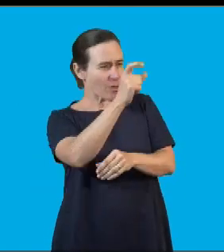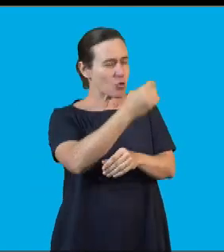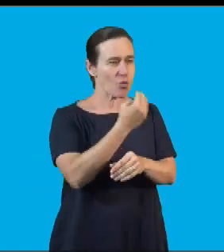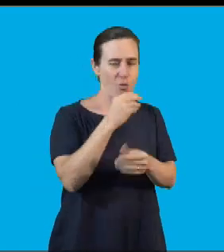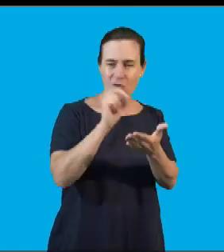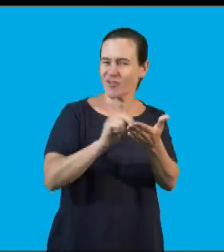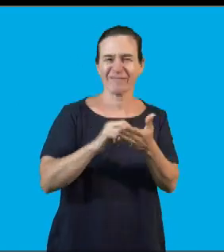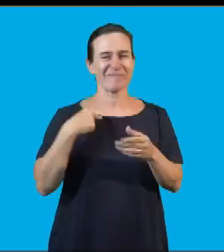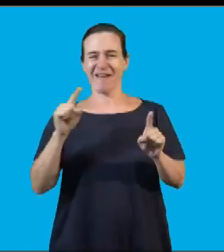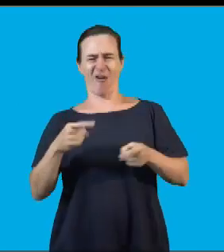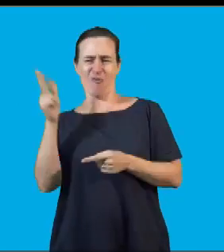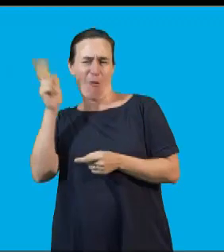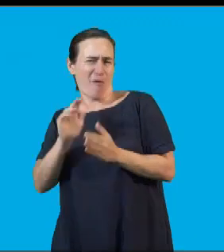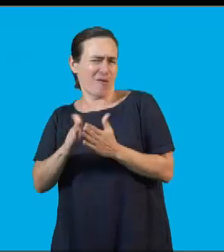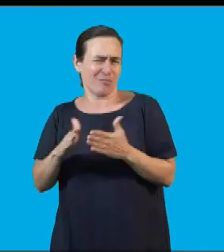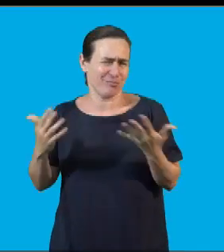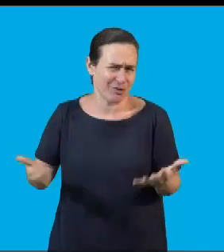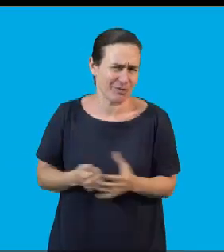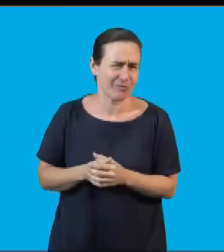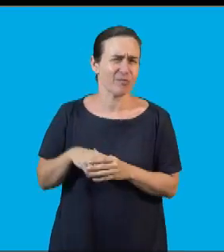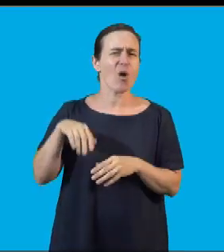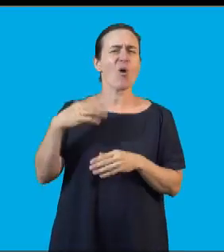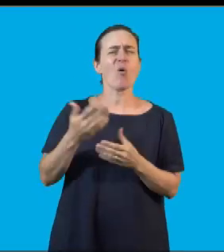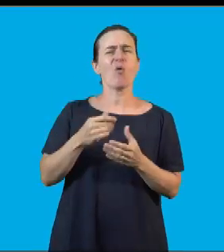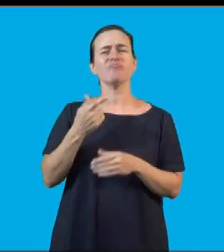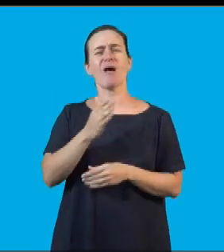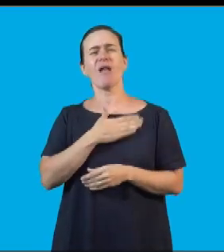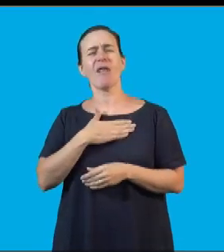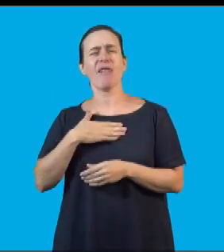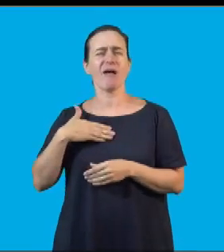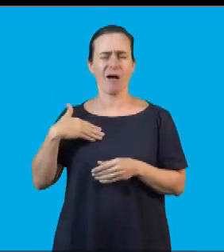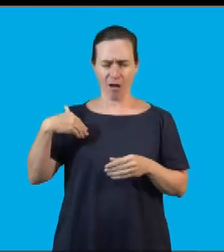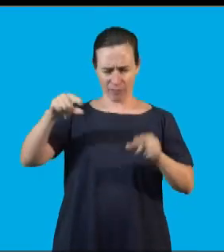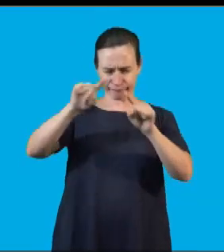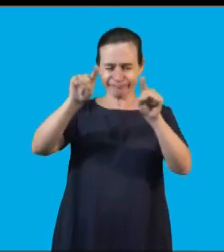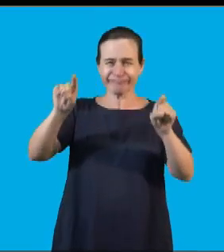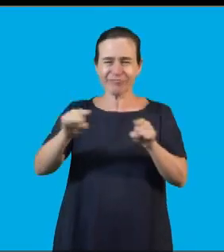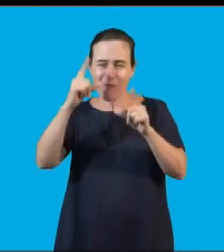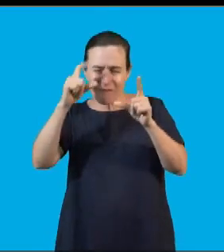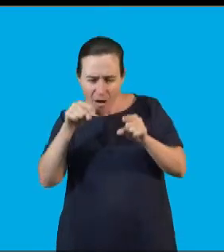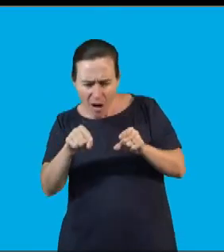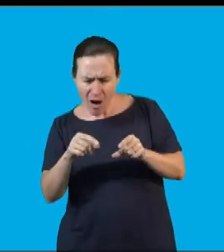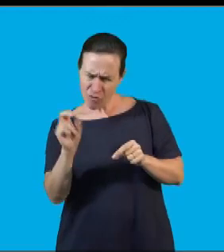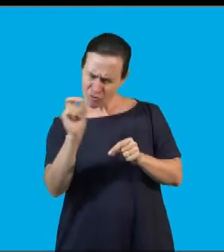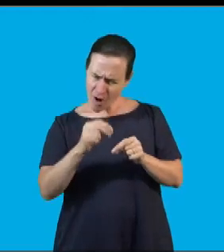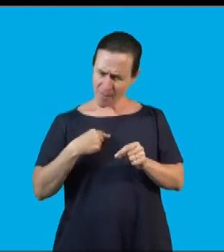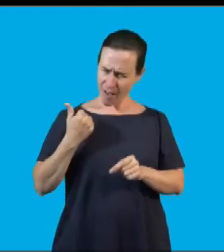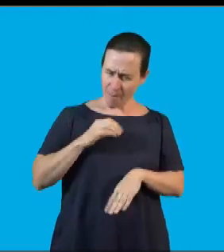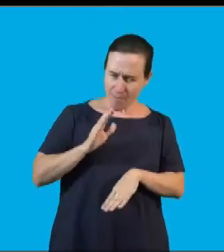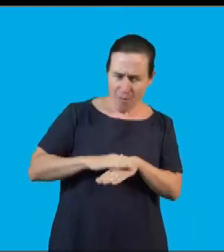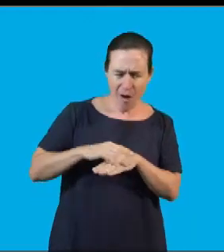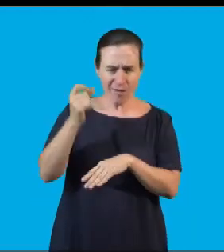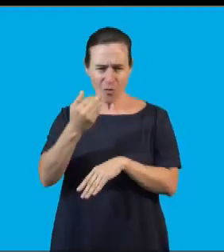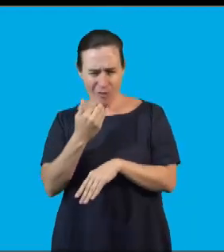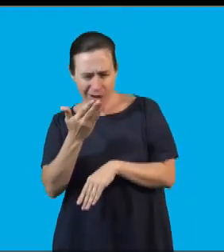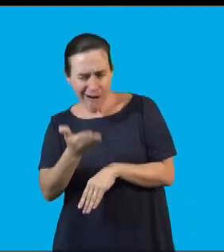in the margin, or a long-forgotten postcard used as a bookmark that makes you want to know more about the life of the person who sent